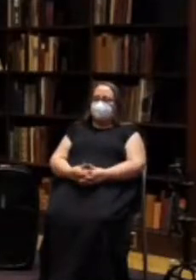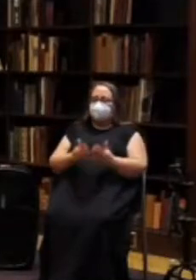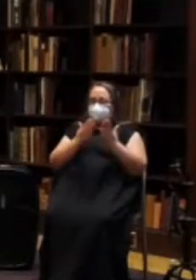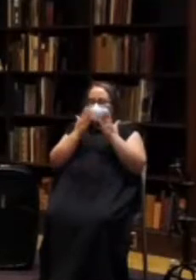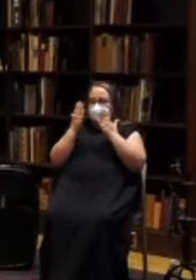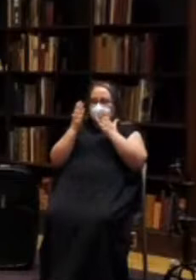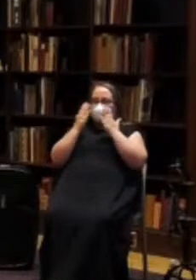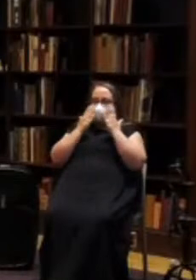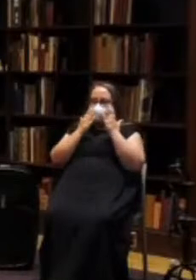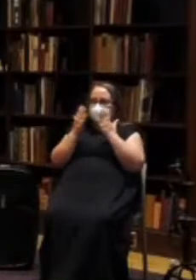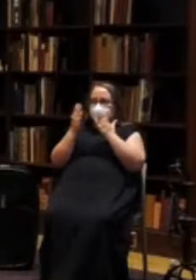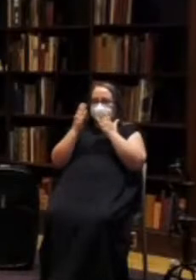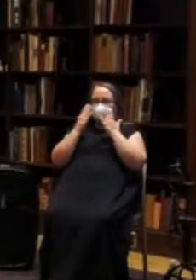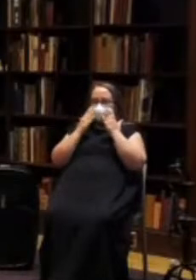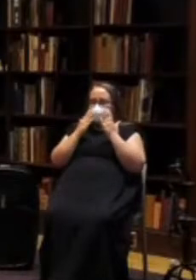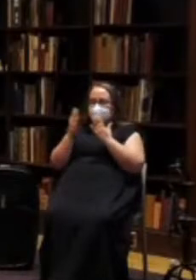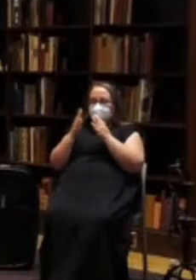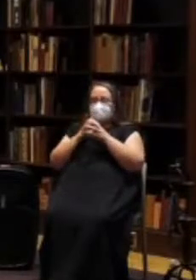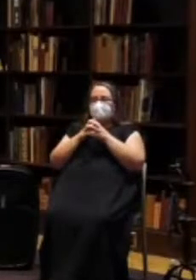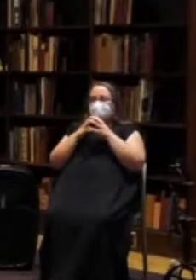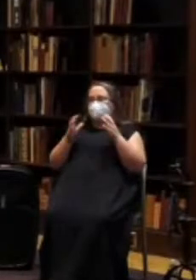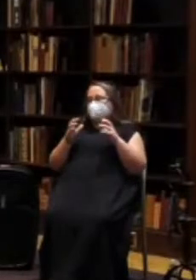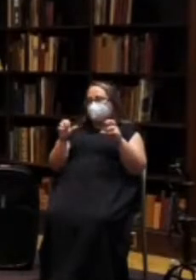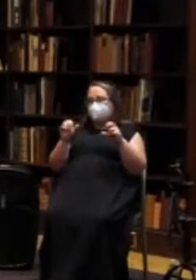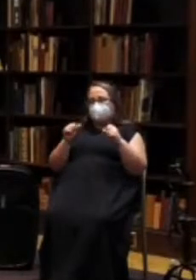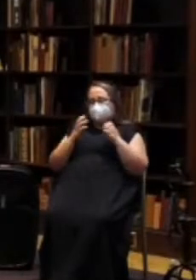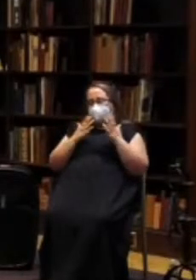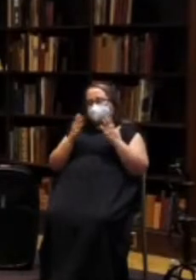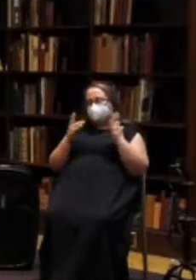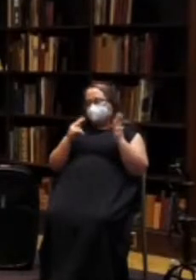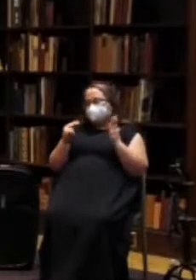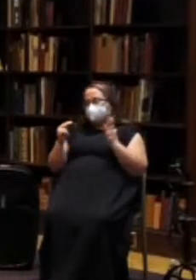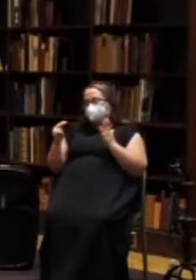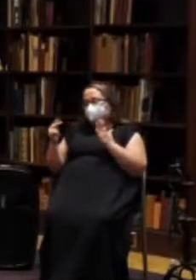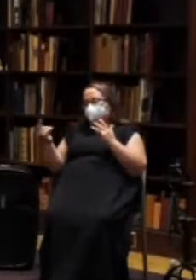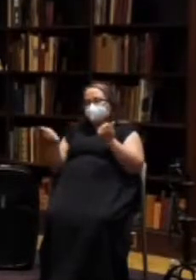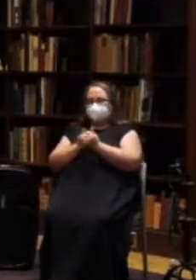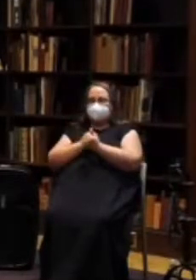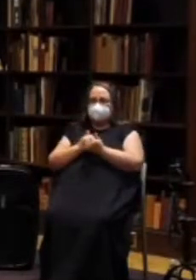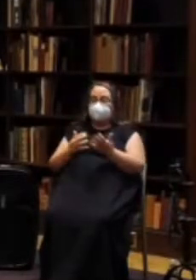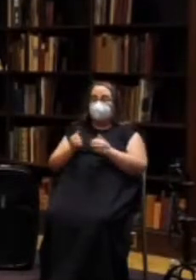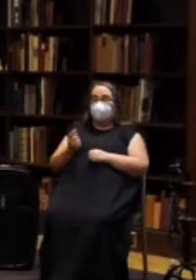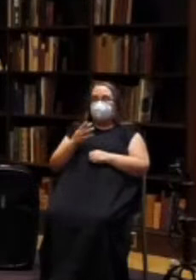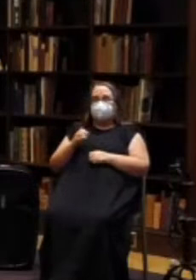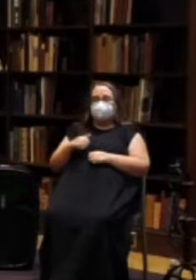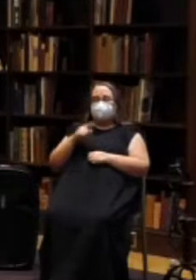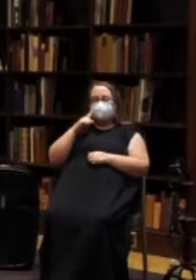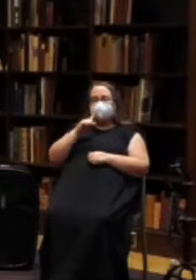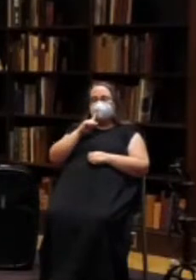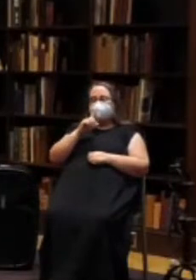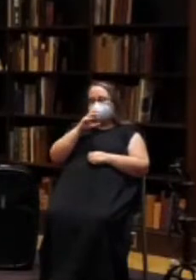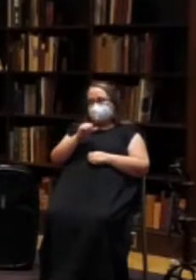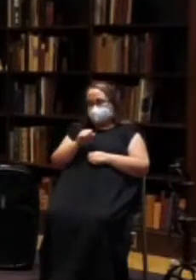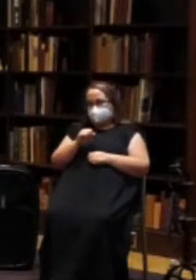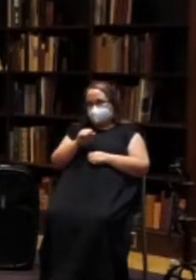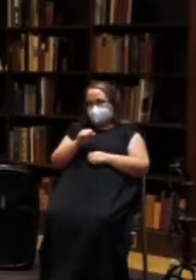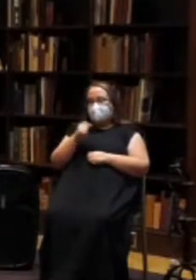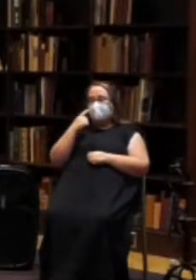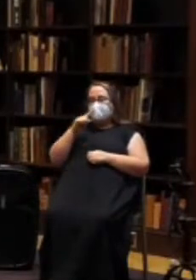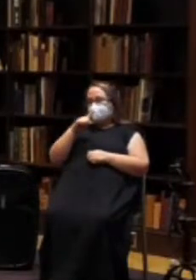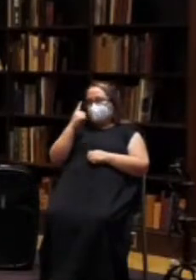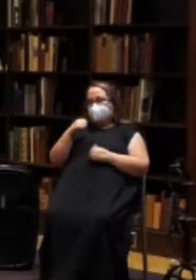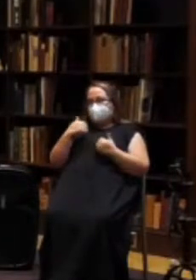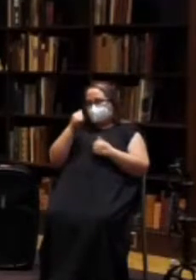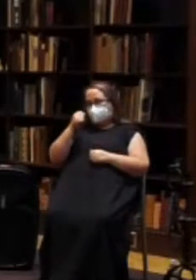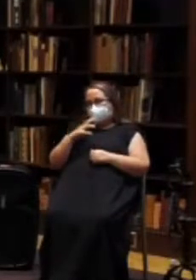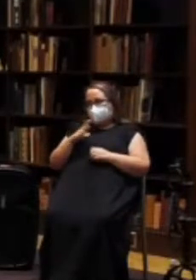as many books as he could, right? He read everything. One of the things that I think is really fascinating for a Black